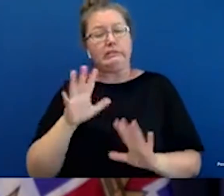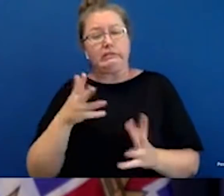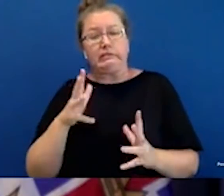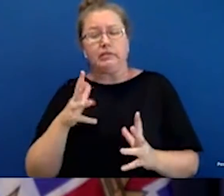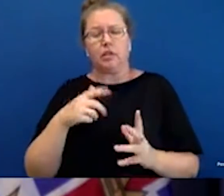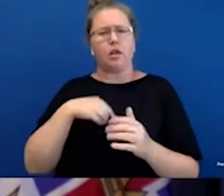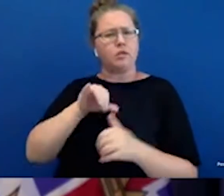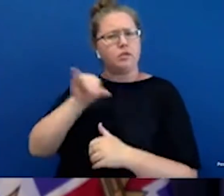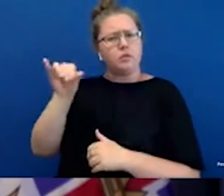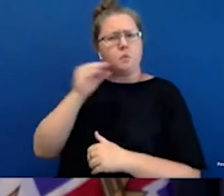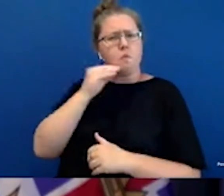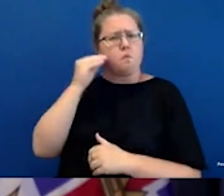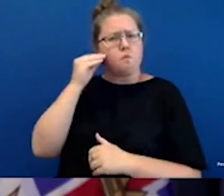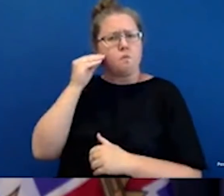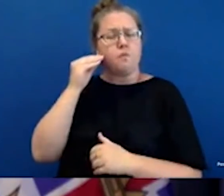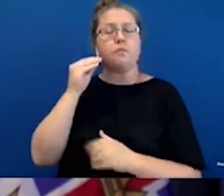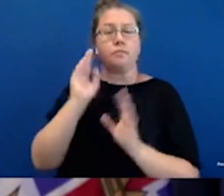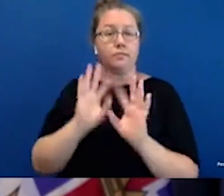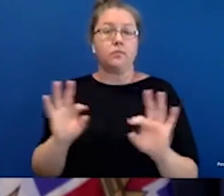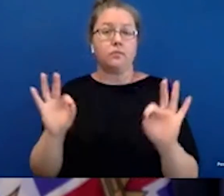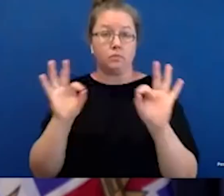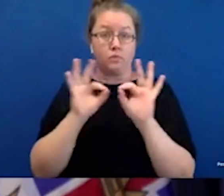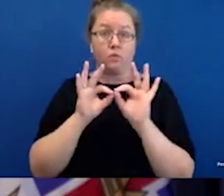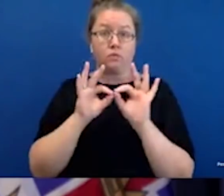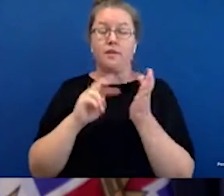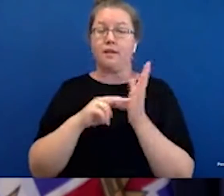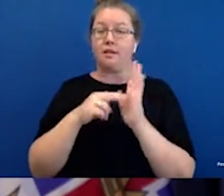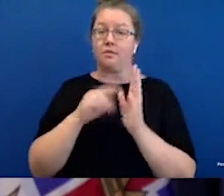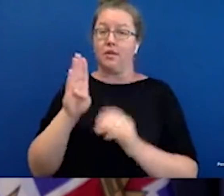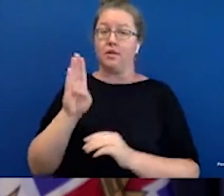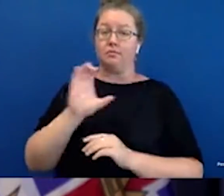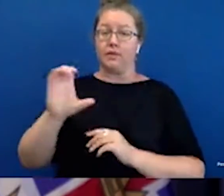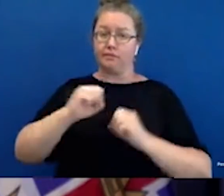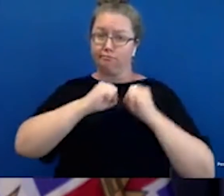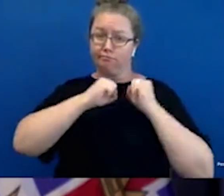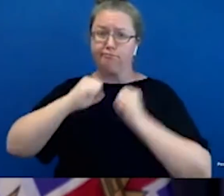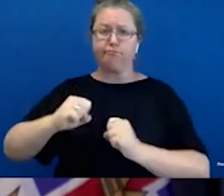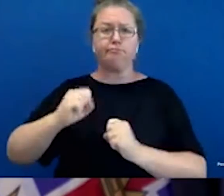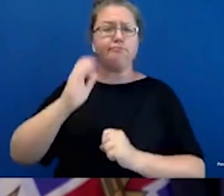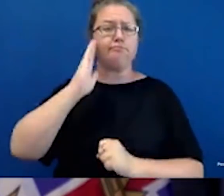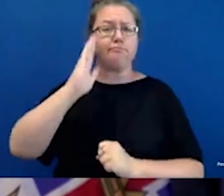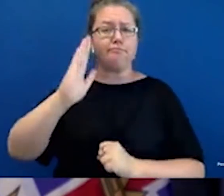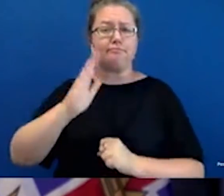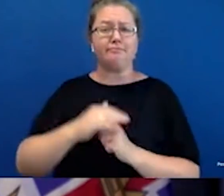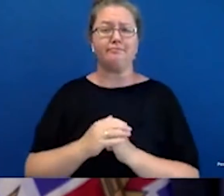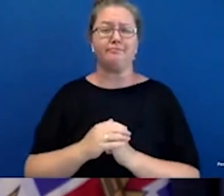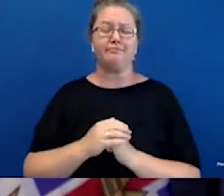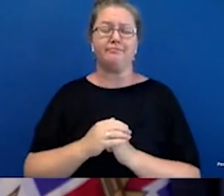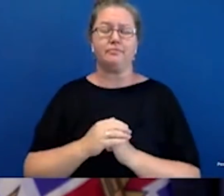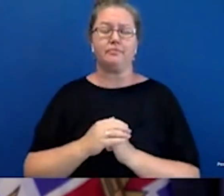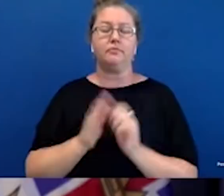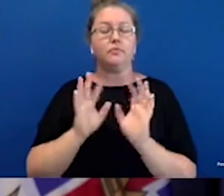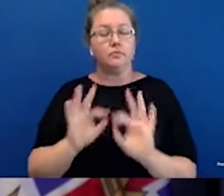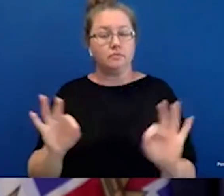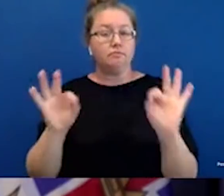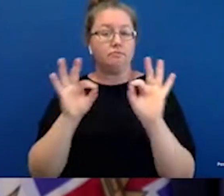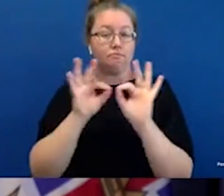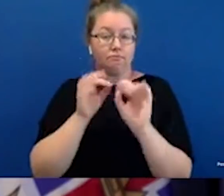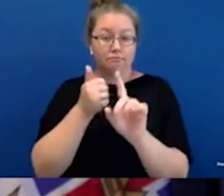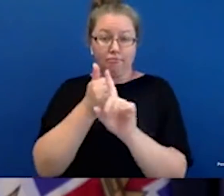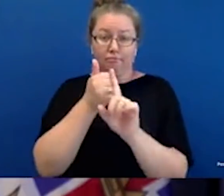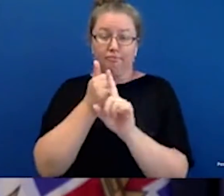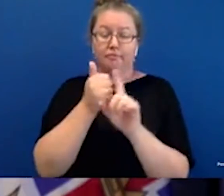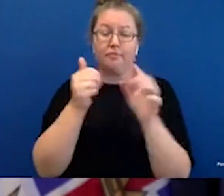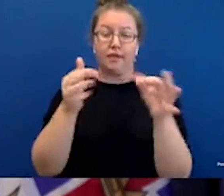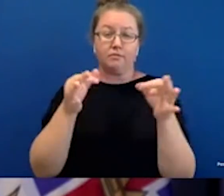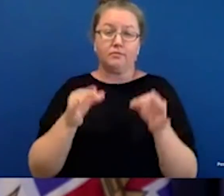staying home if we're not feeling well, we will ensure that we remain strong here in BC. So let's all make those